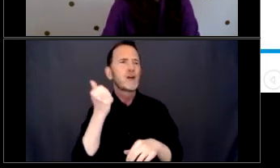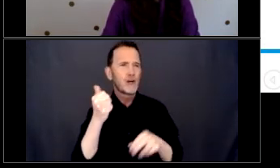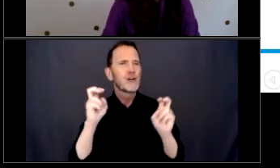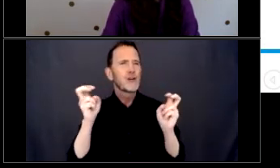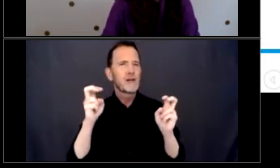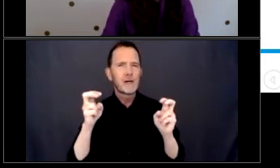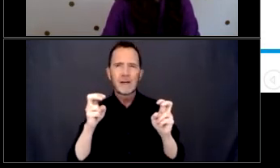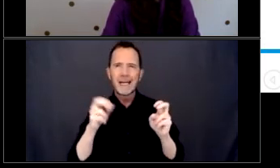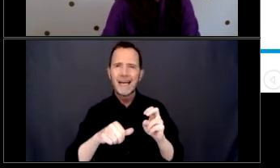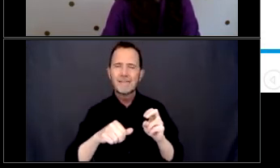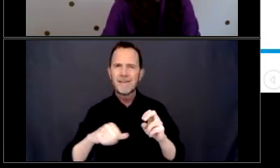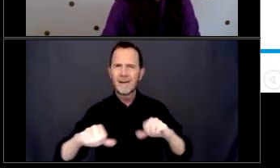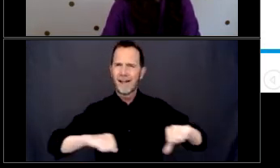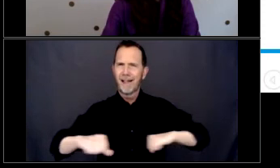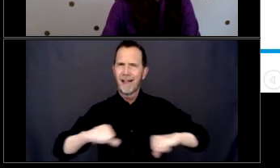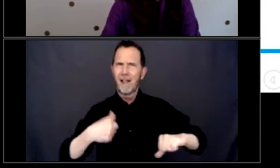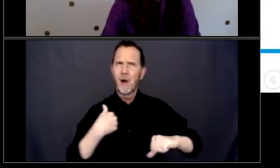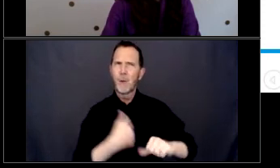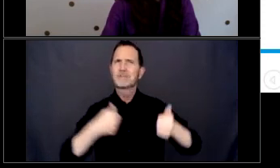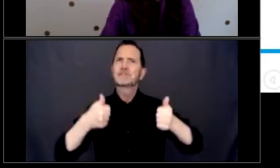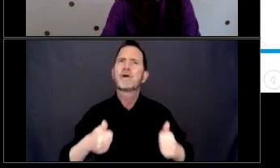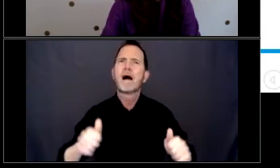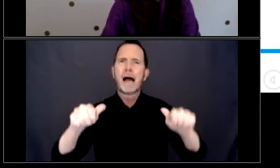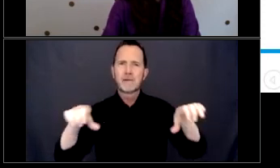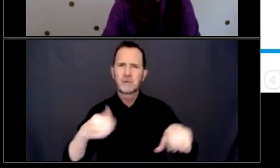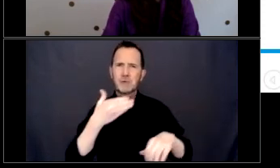makes a lot of sense to me as a consumer.